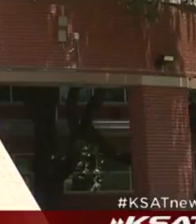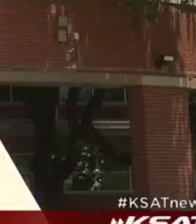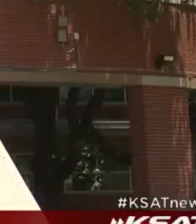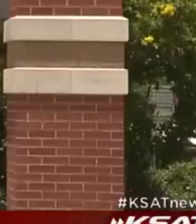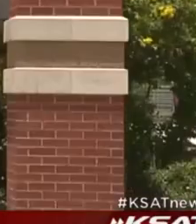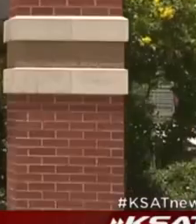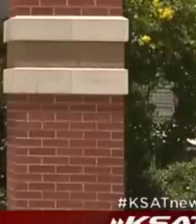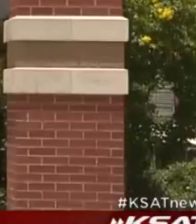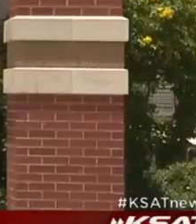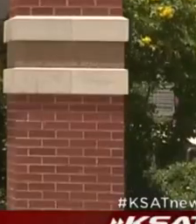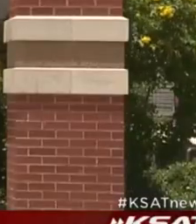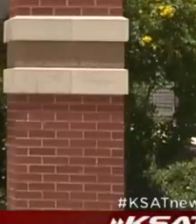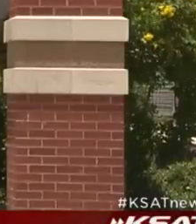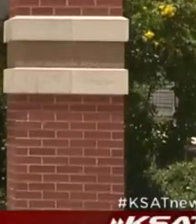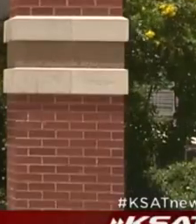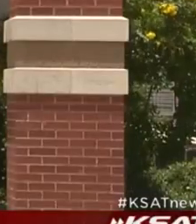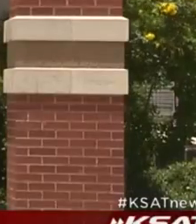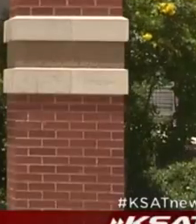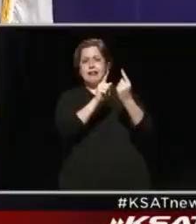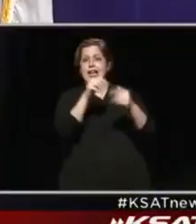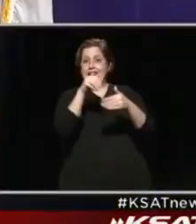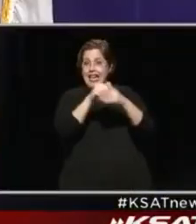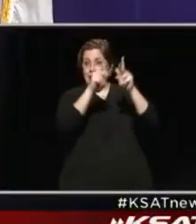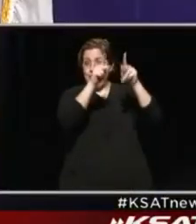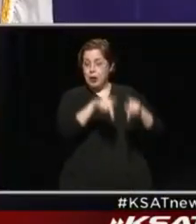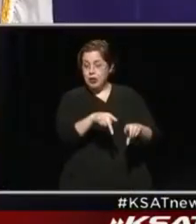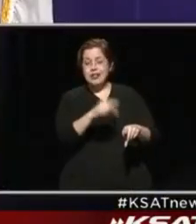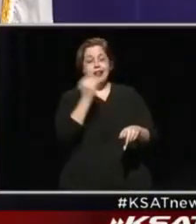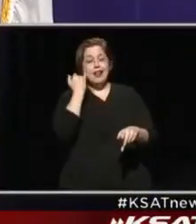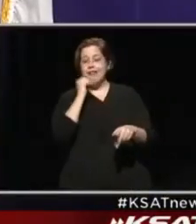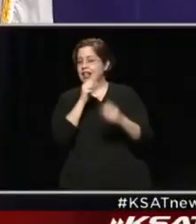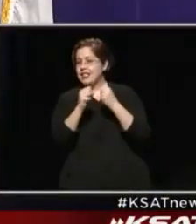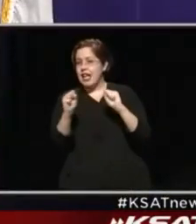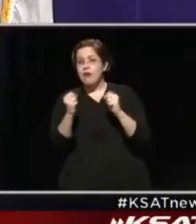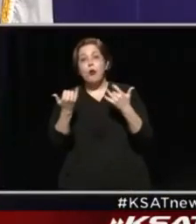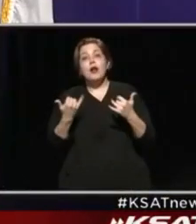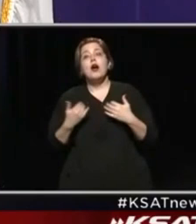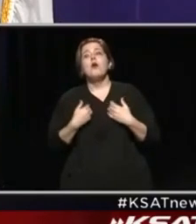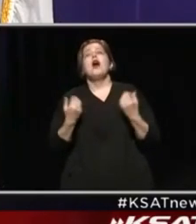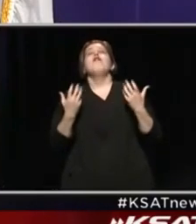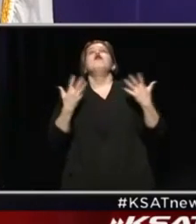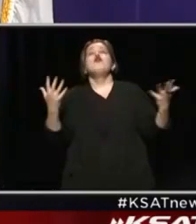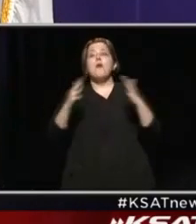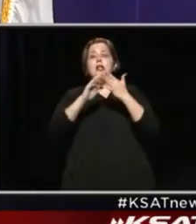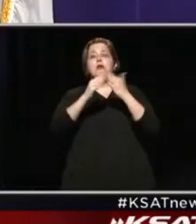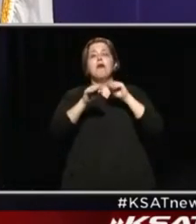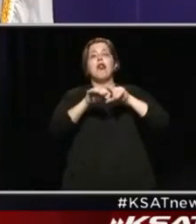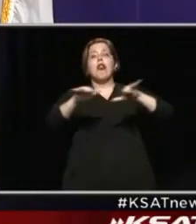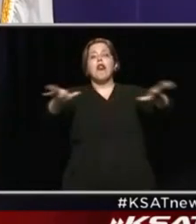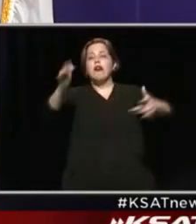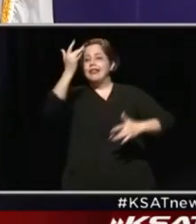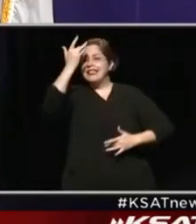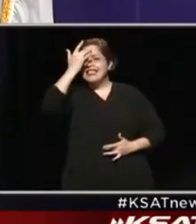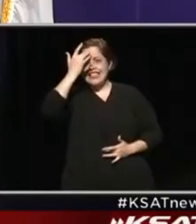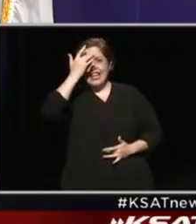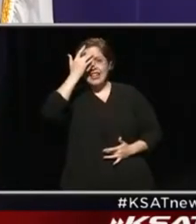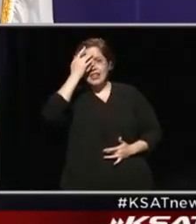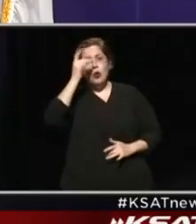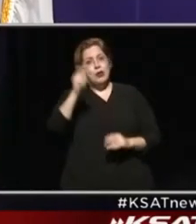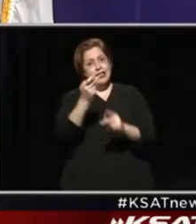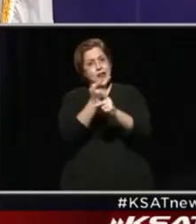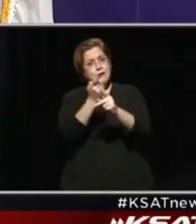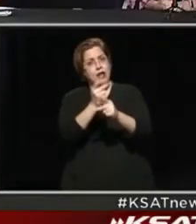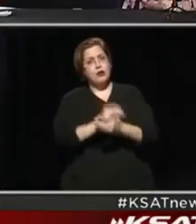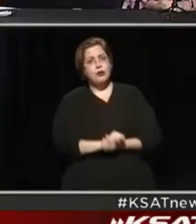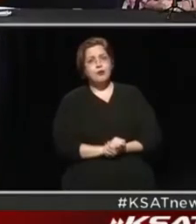start of the new school year scheduled in about a month. Right now, we've got tremendous amount of community spread, and we need to be careful